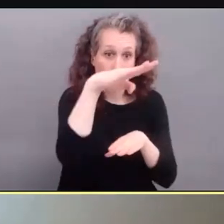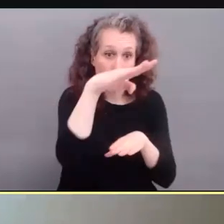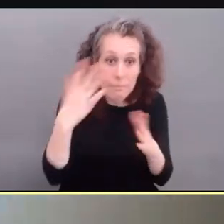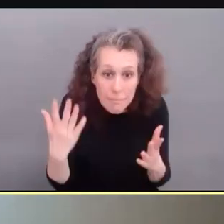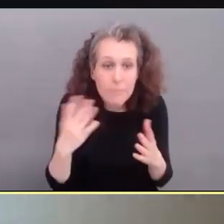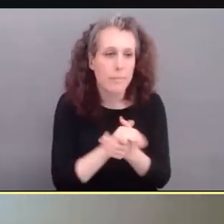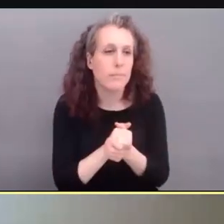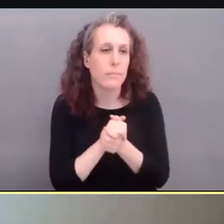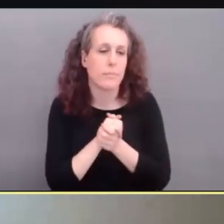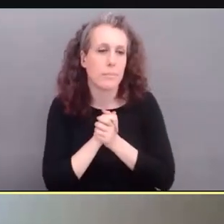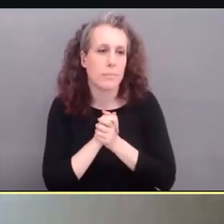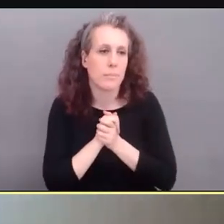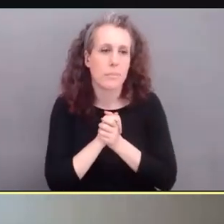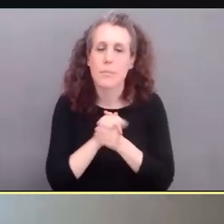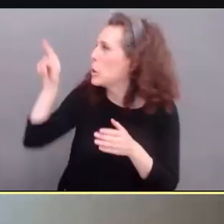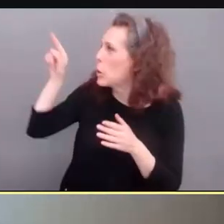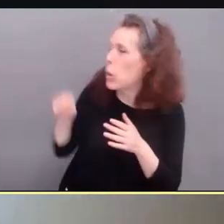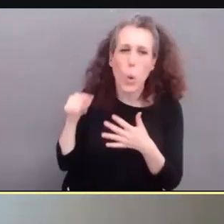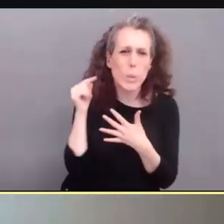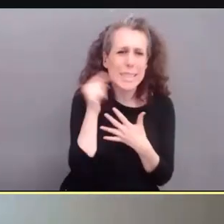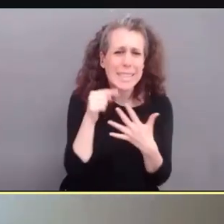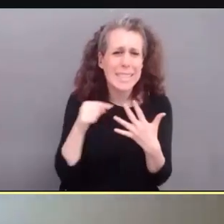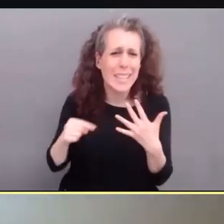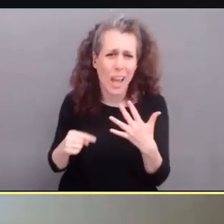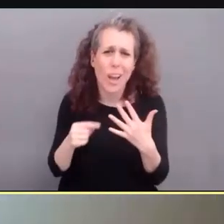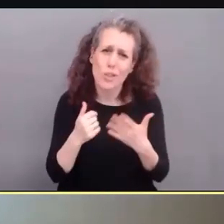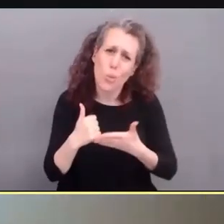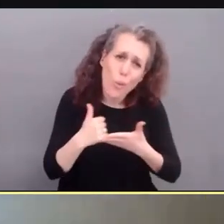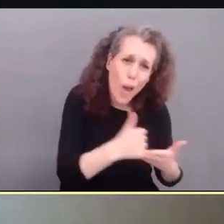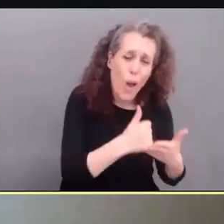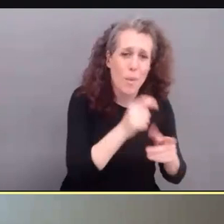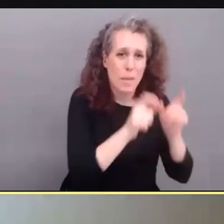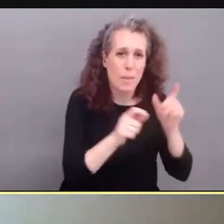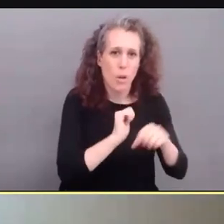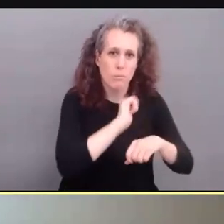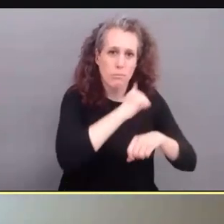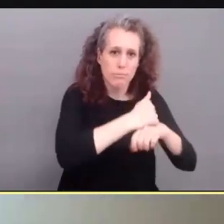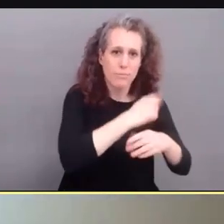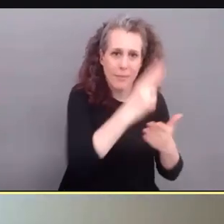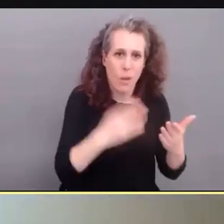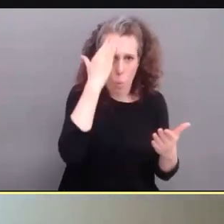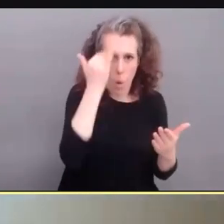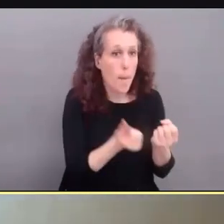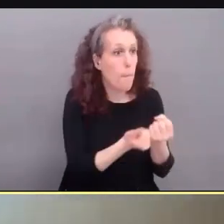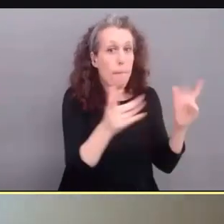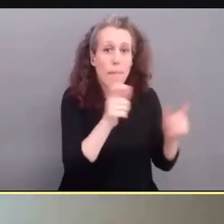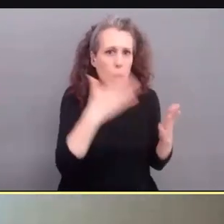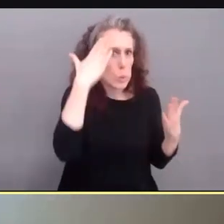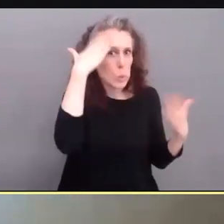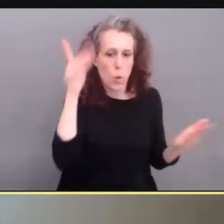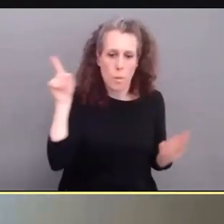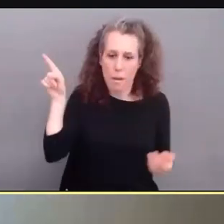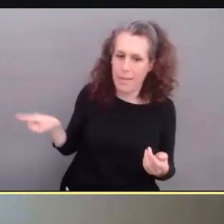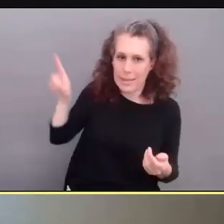plus some details that might be usable for the people who are not familiar with this area and don't know about the connections